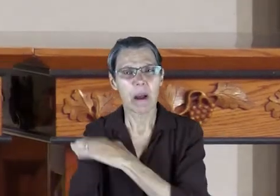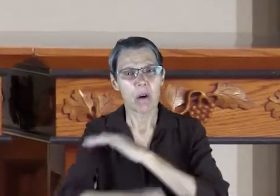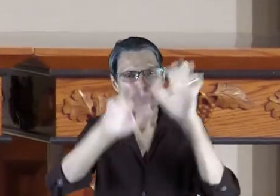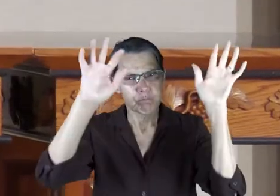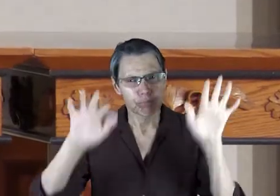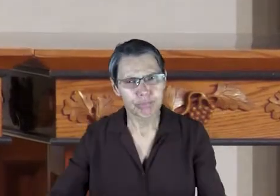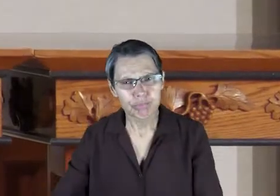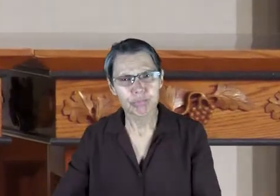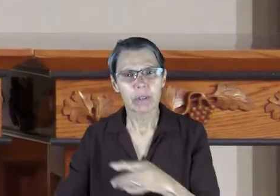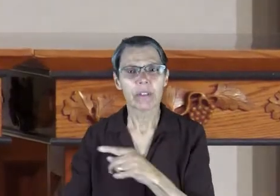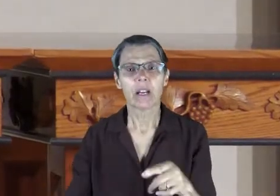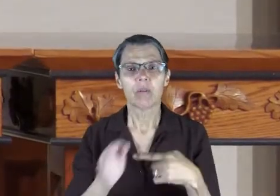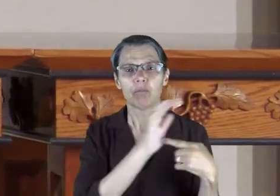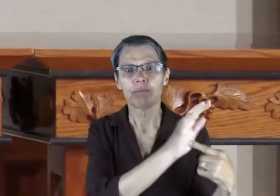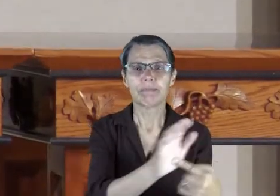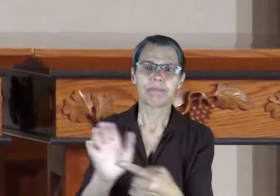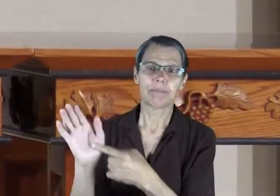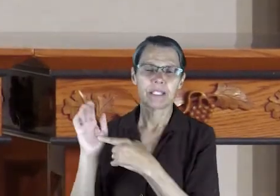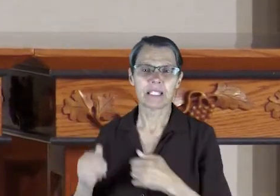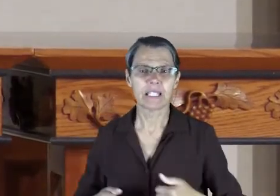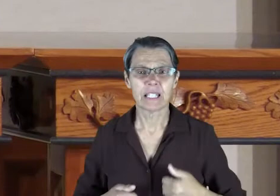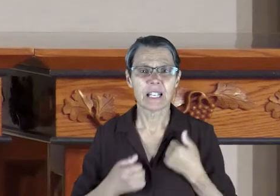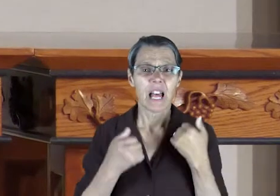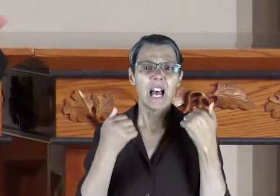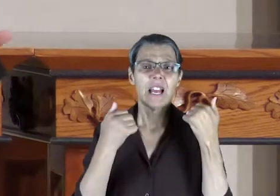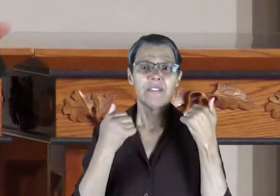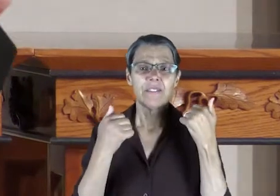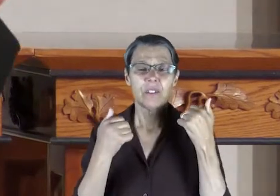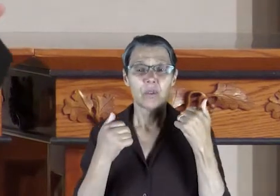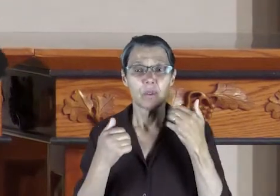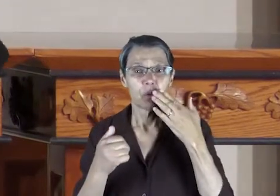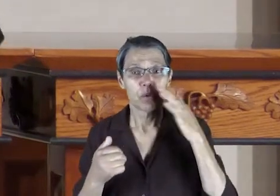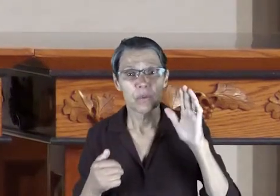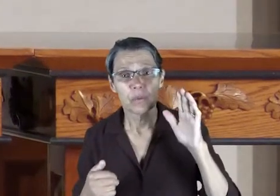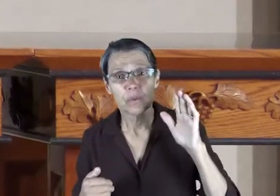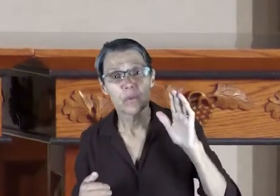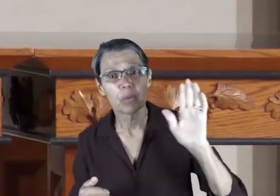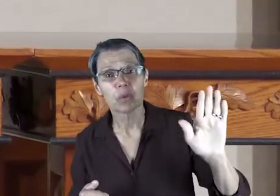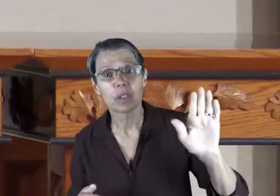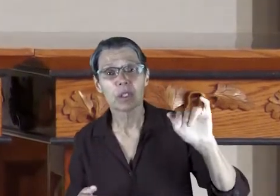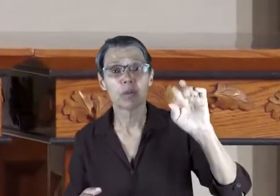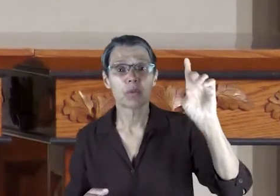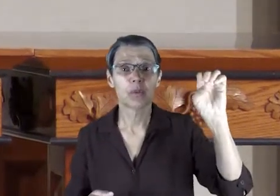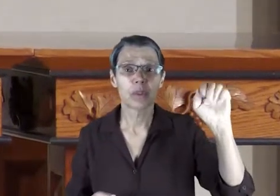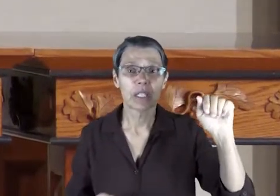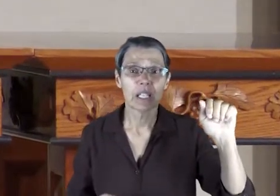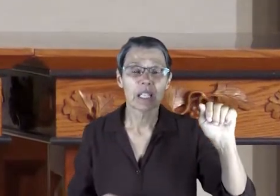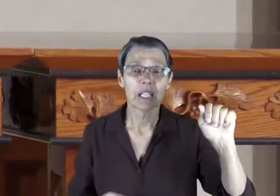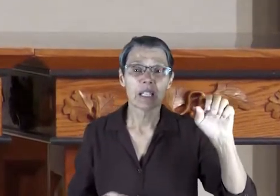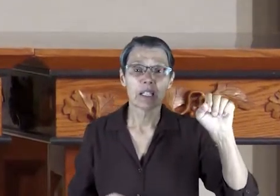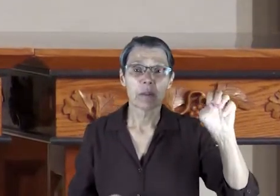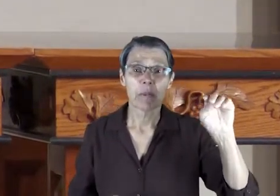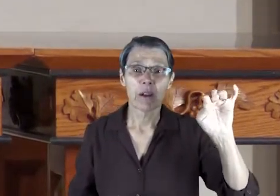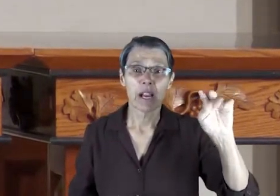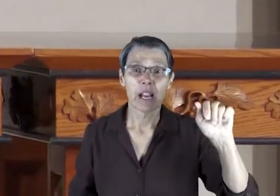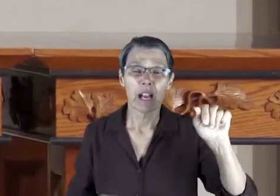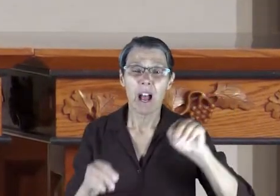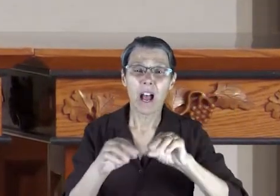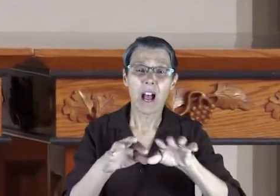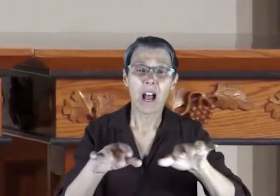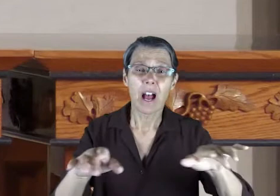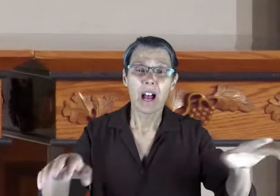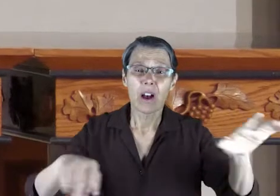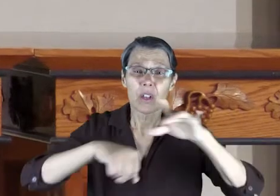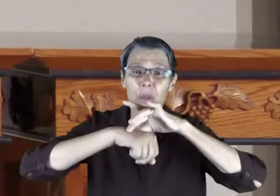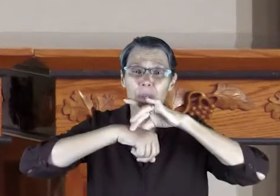know he said that they would be witnesses to his life, death, and resurrection to Judea and Jerusalem and Samaria and even to the ends of the earth. But okay, where do you